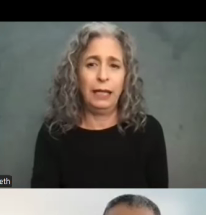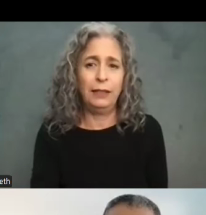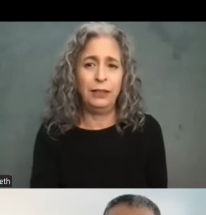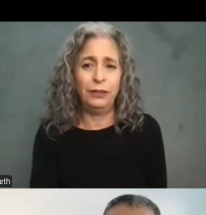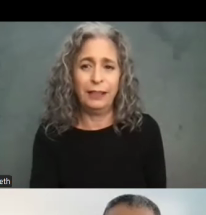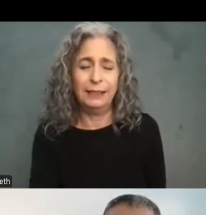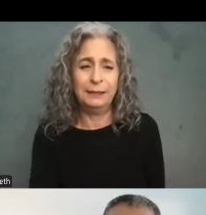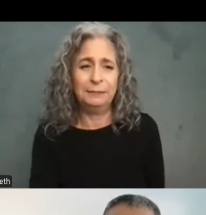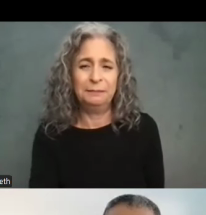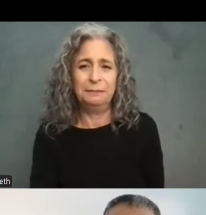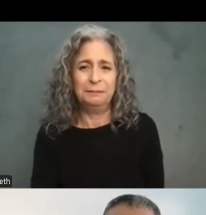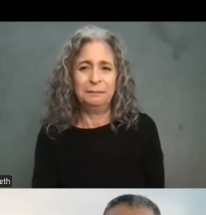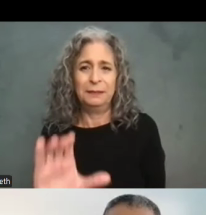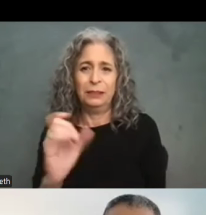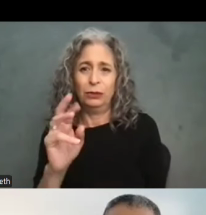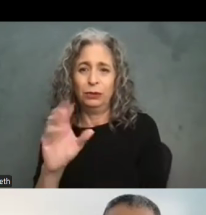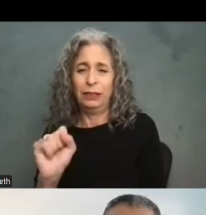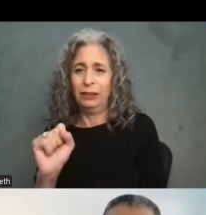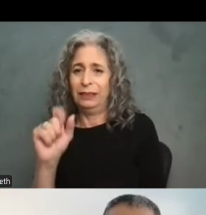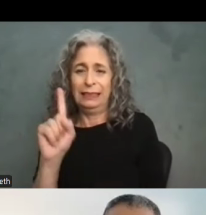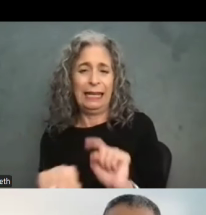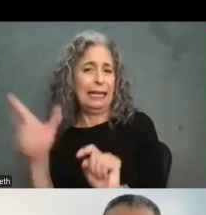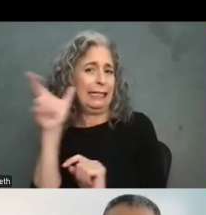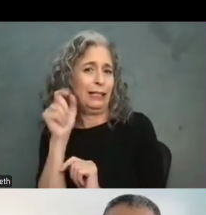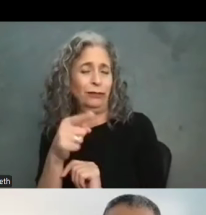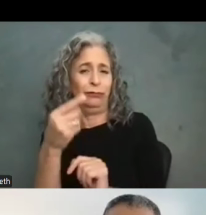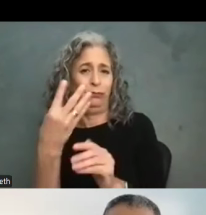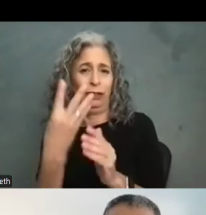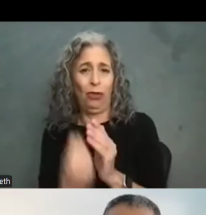Chris, we can't hear you. Yeah, we've lost him.